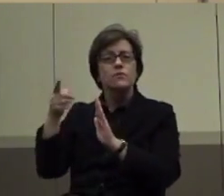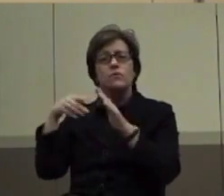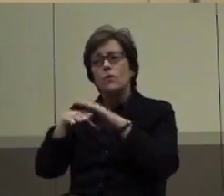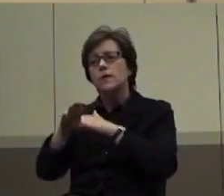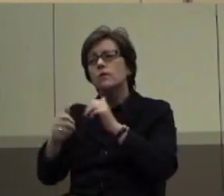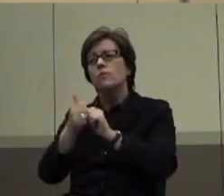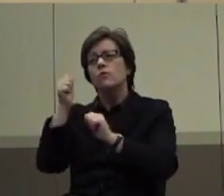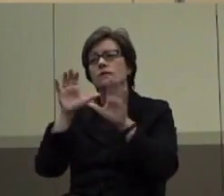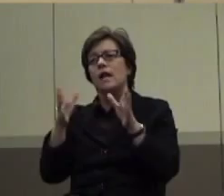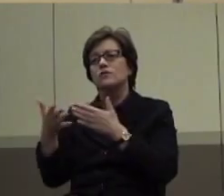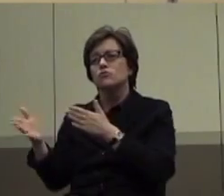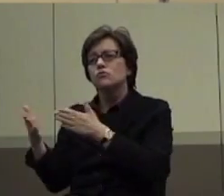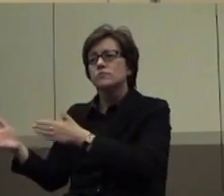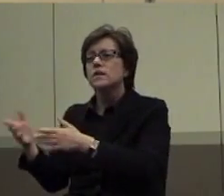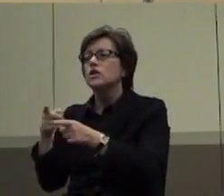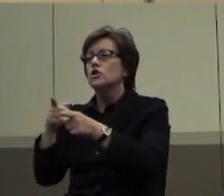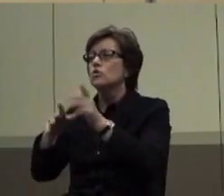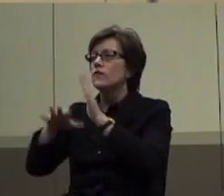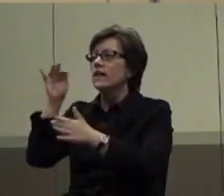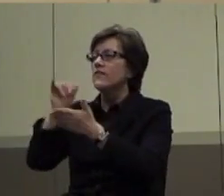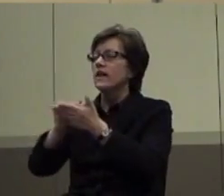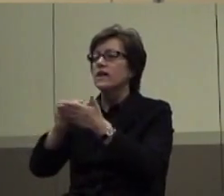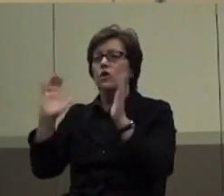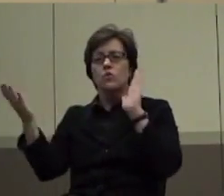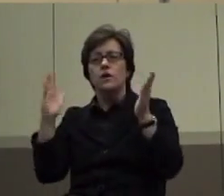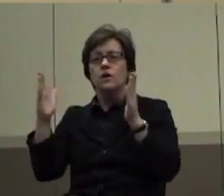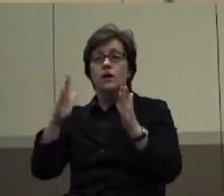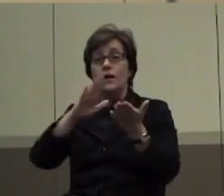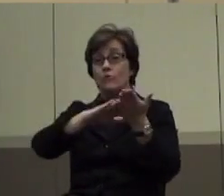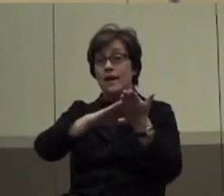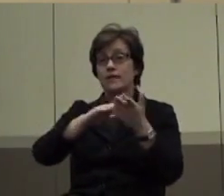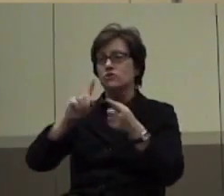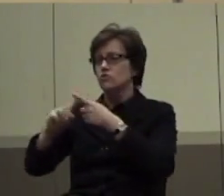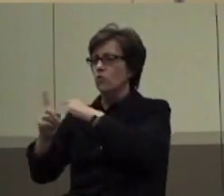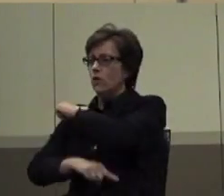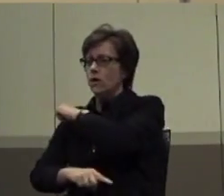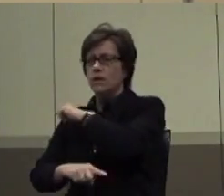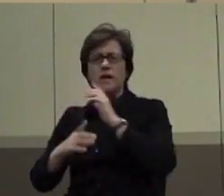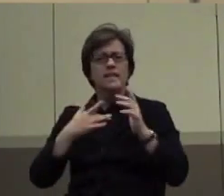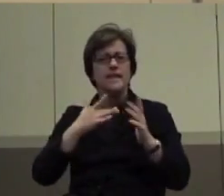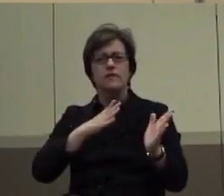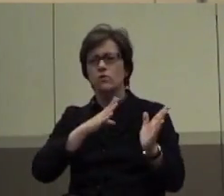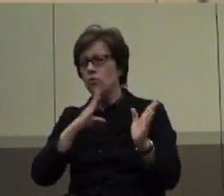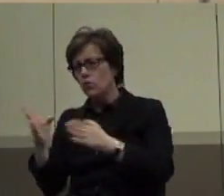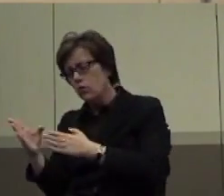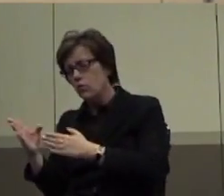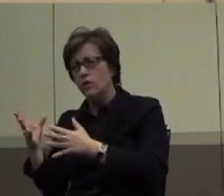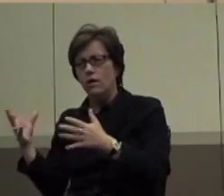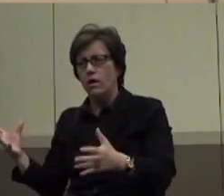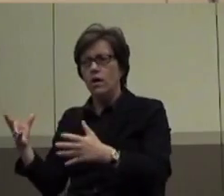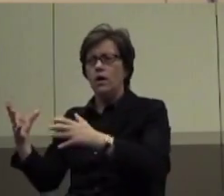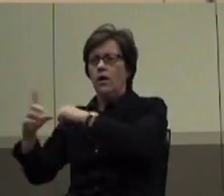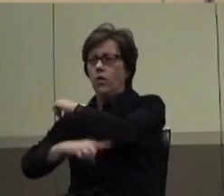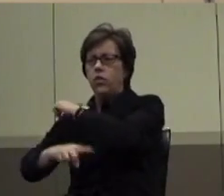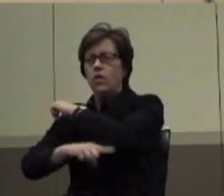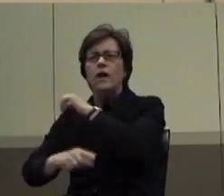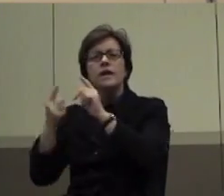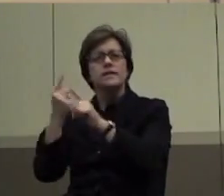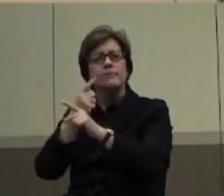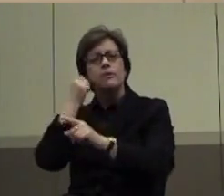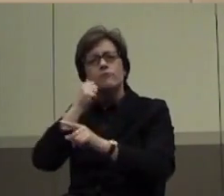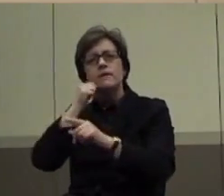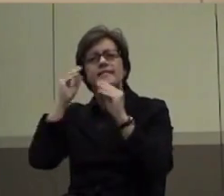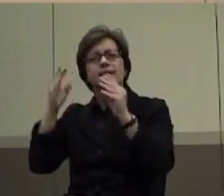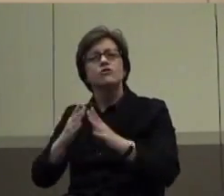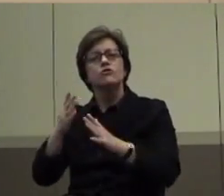most classrooms, you're going to find that the ratio of praise to reprimand tends to go towards reprimand. All right? The typical teacher reprimands 6 to 10